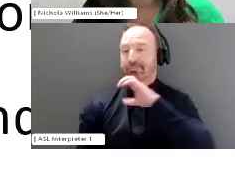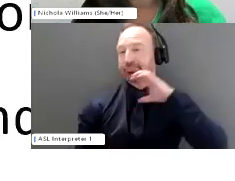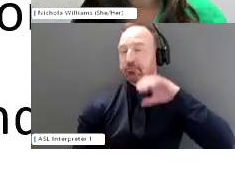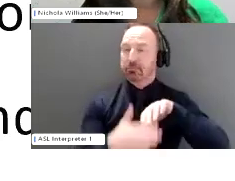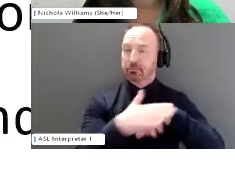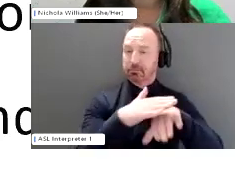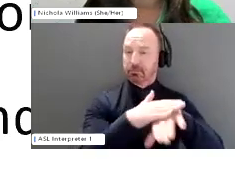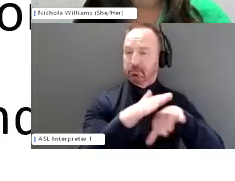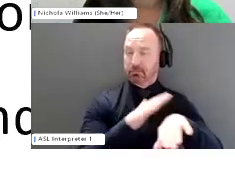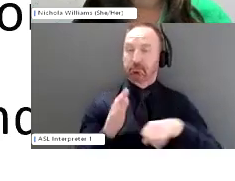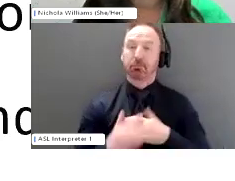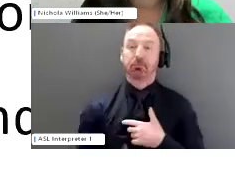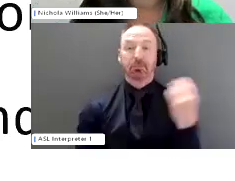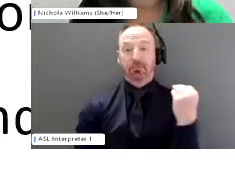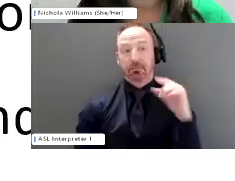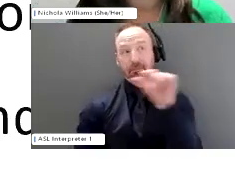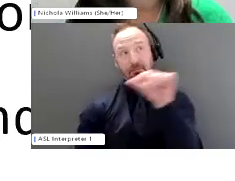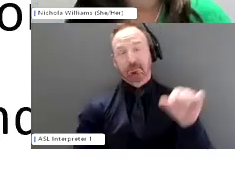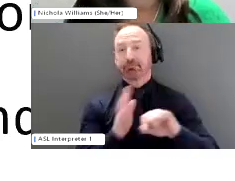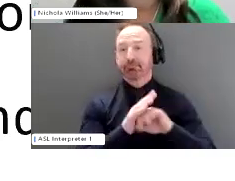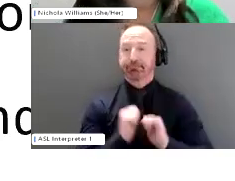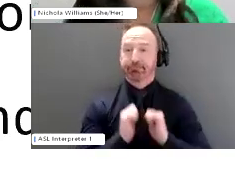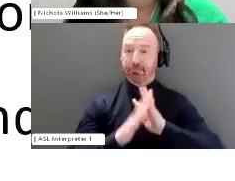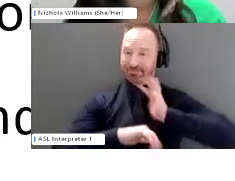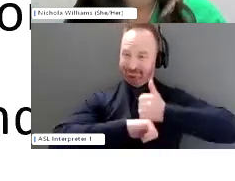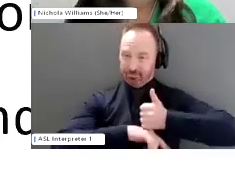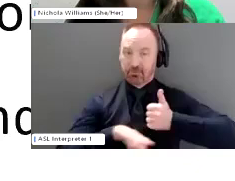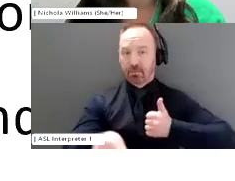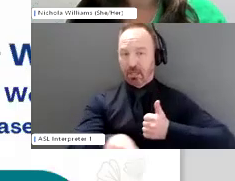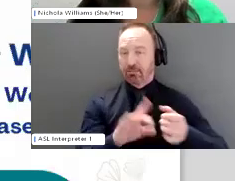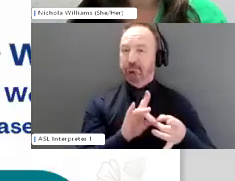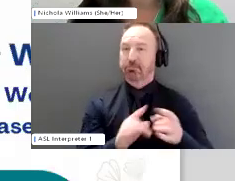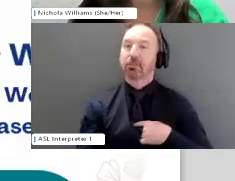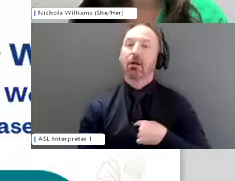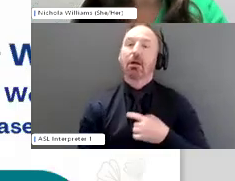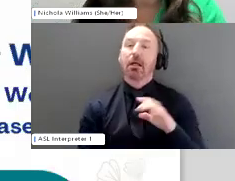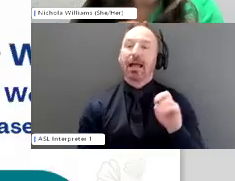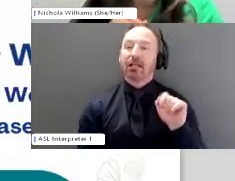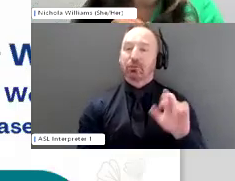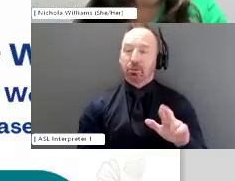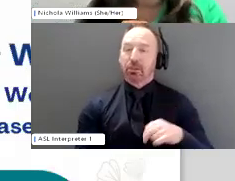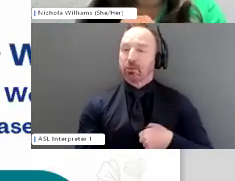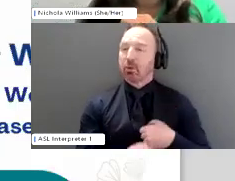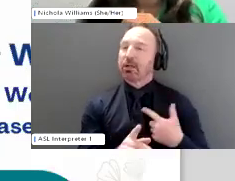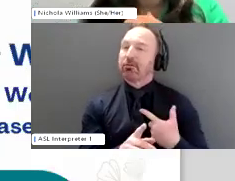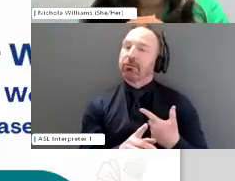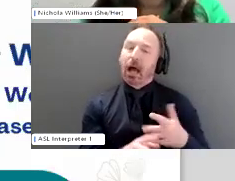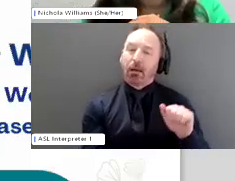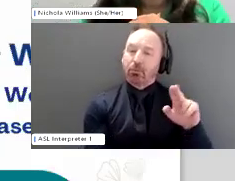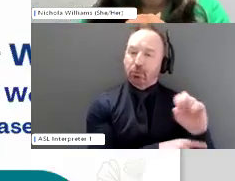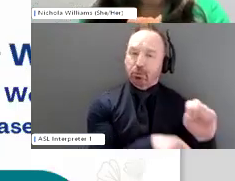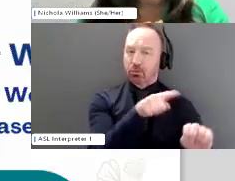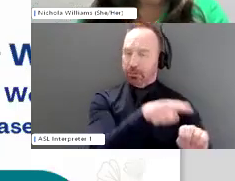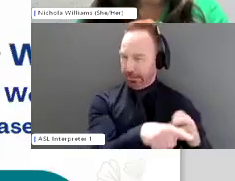implement Ontario's strategy to combat elder abuse. One of the pillars of that strategy is to do education and